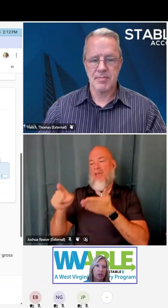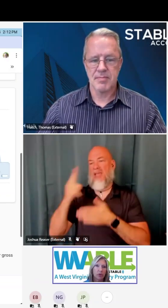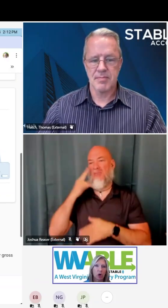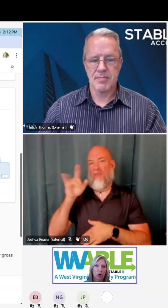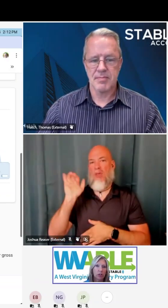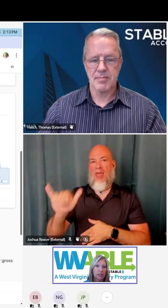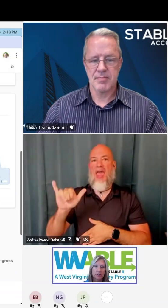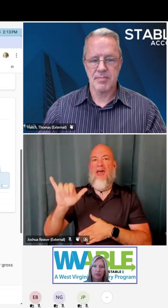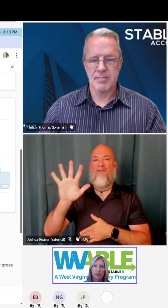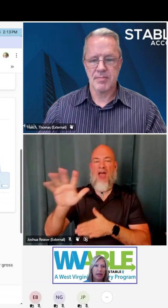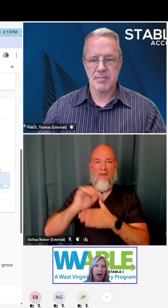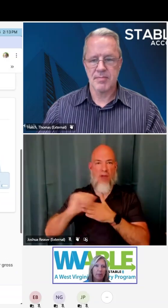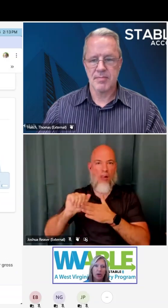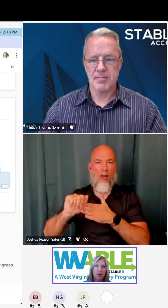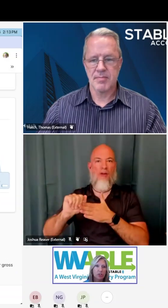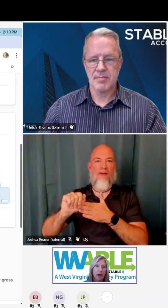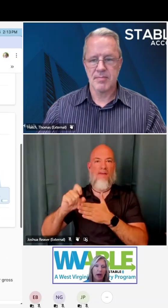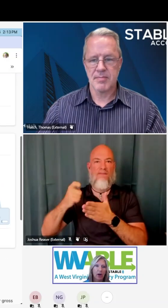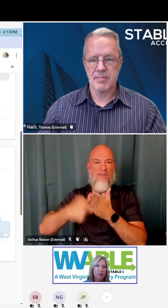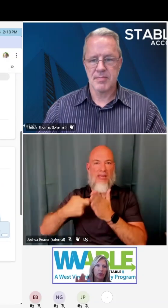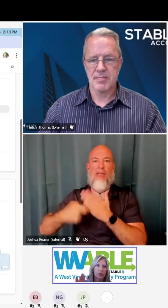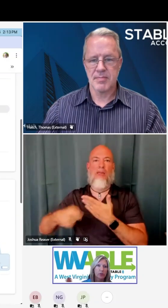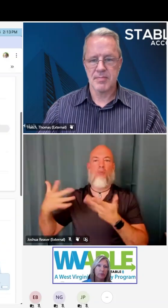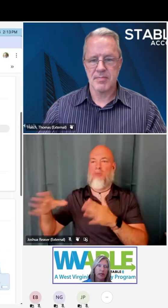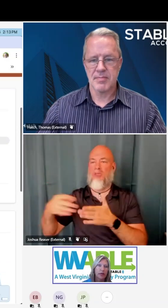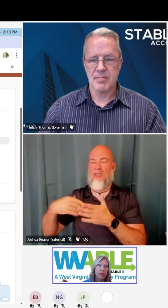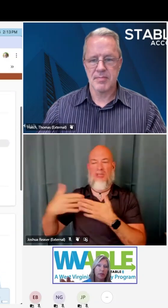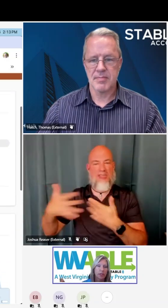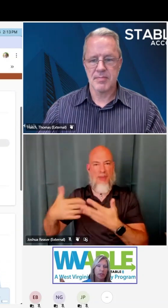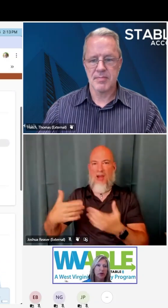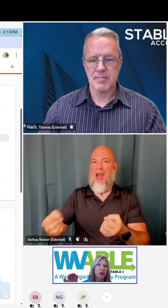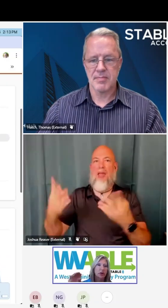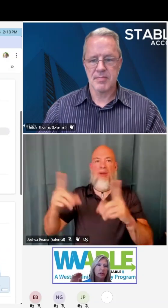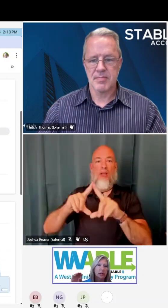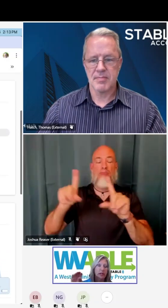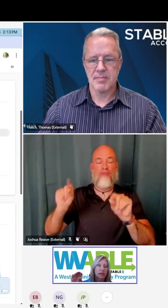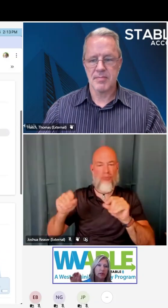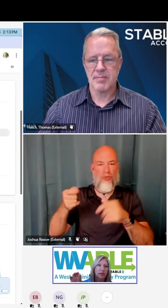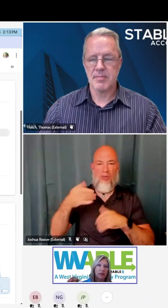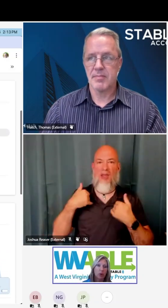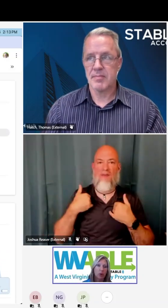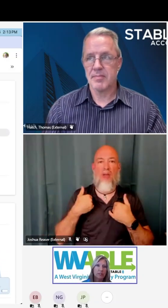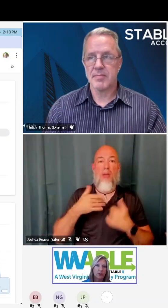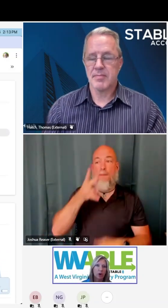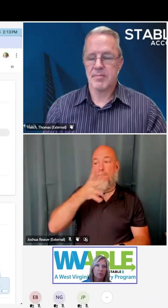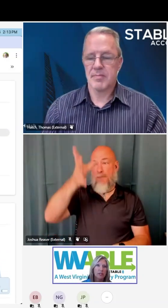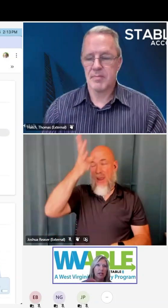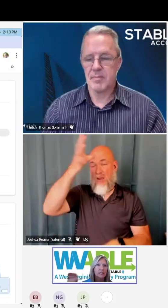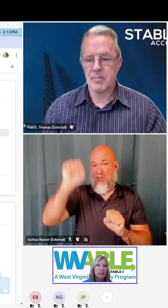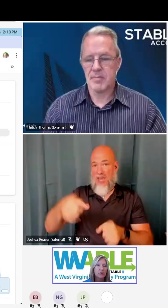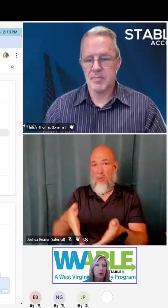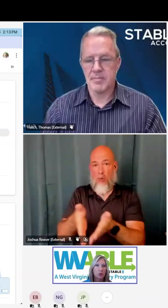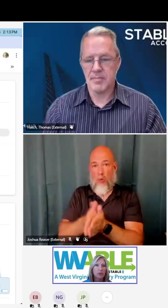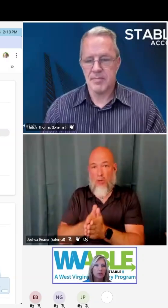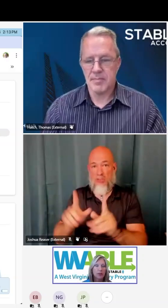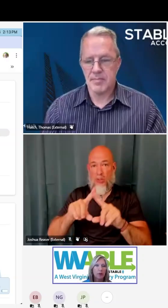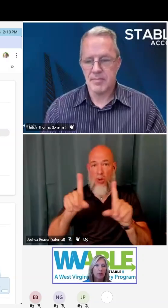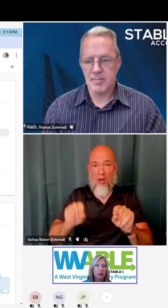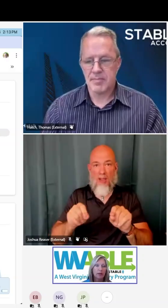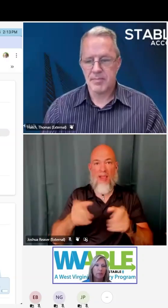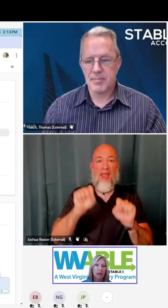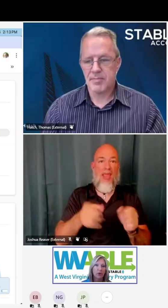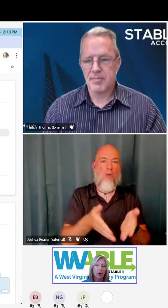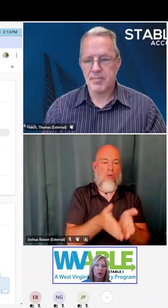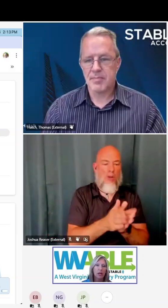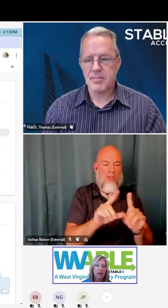the beneficiary, regardless of how many cards you have. Of course, a parent can request the card. They can then request a card for the 19-year-old. So that